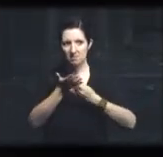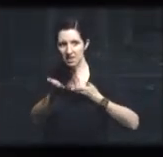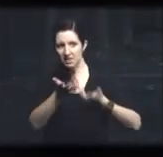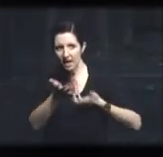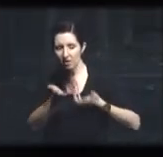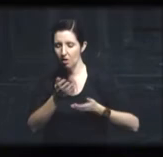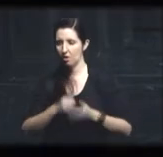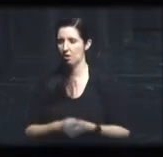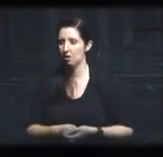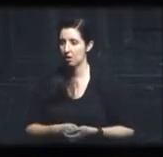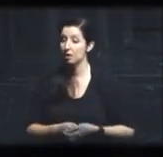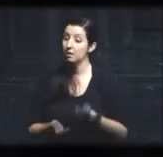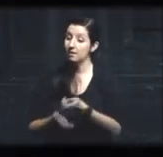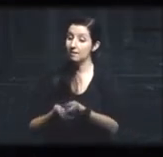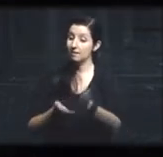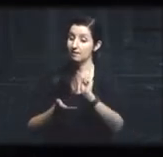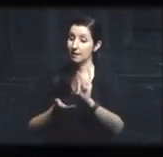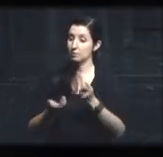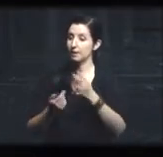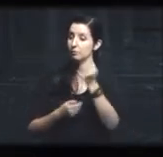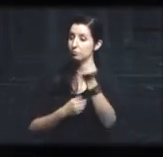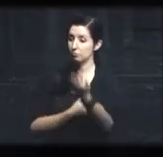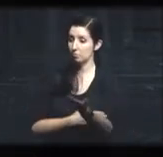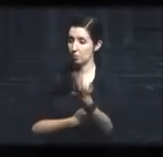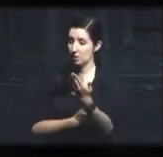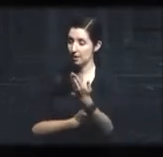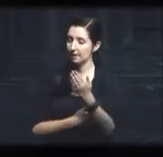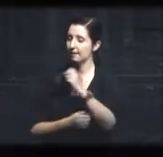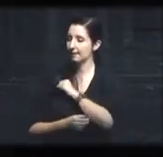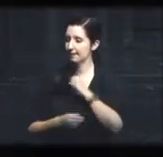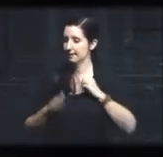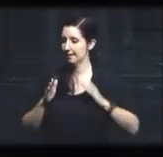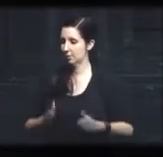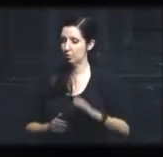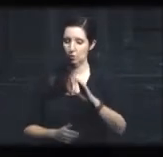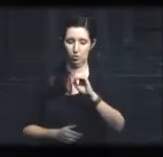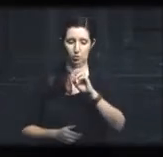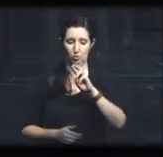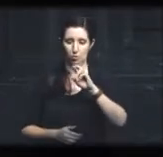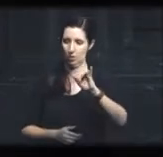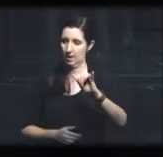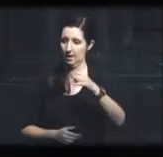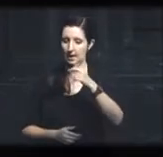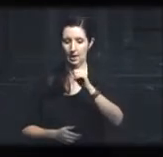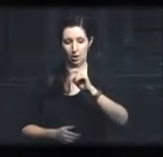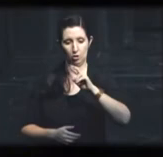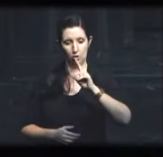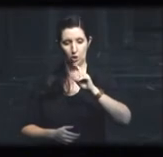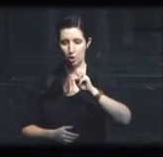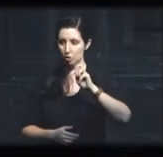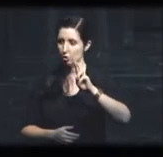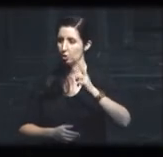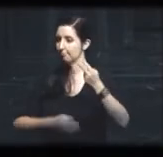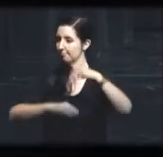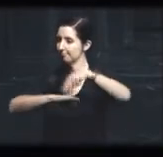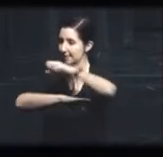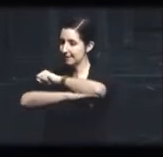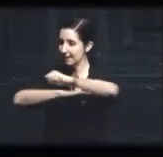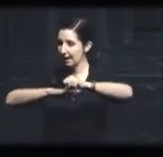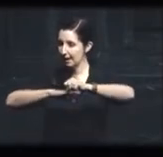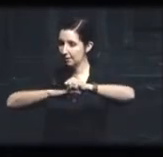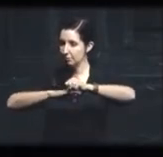Just last week on Tuesday morning, we had Senator Cory Gardner on this stage talking to a room full of mostly